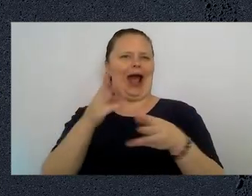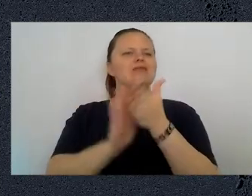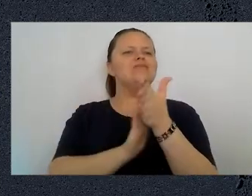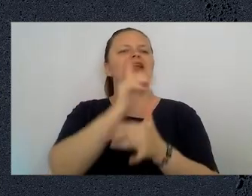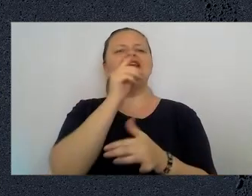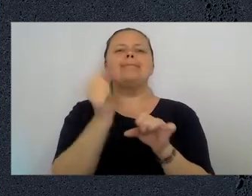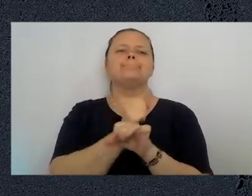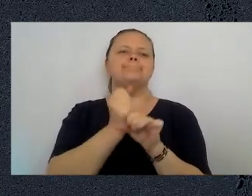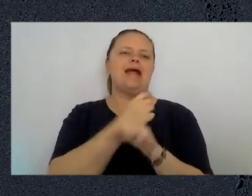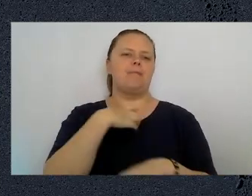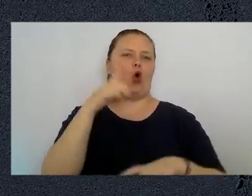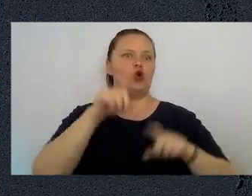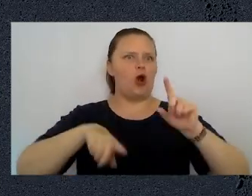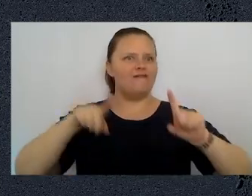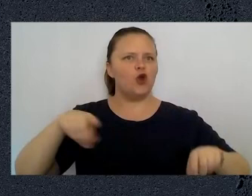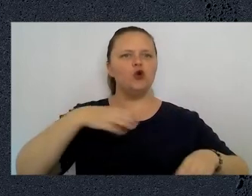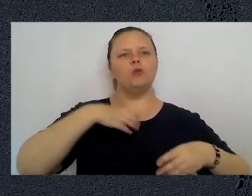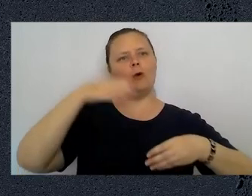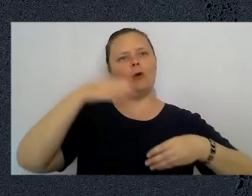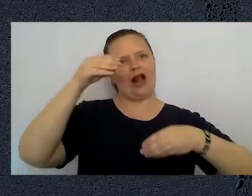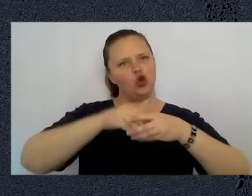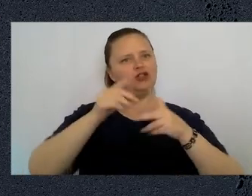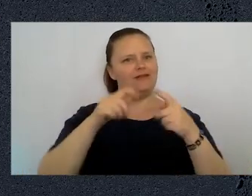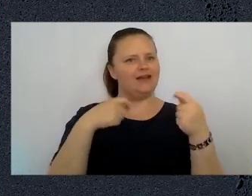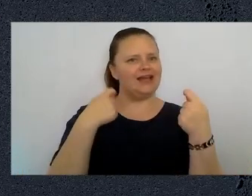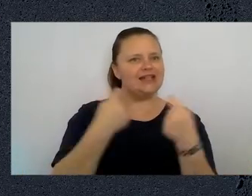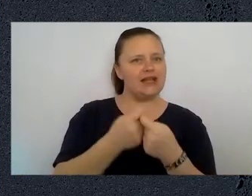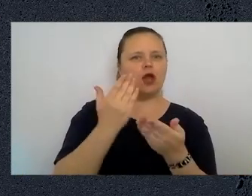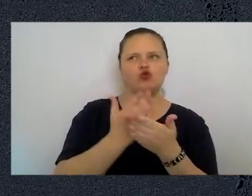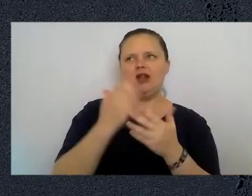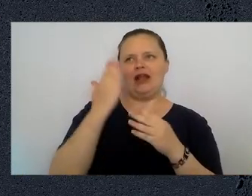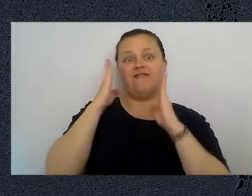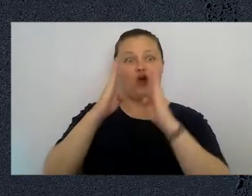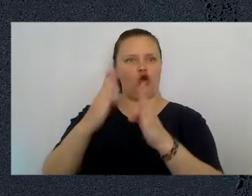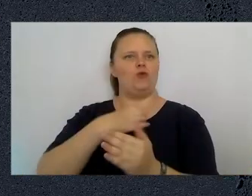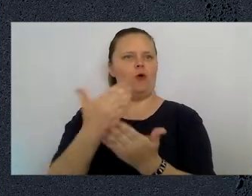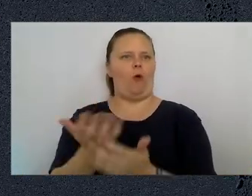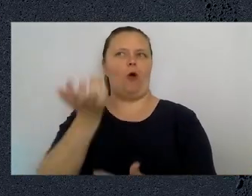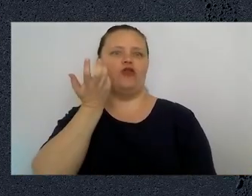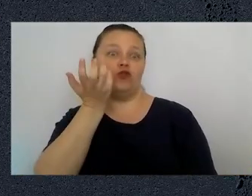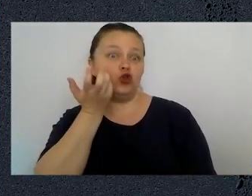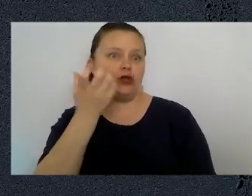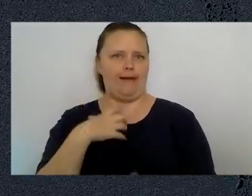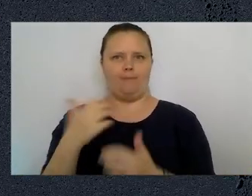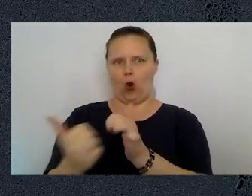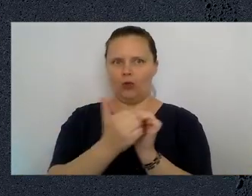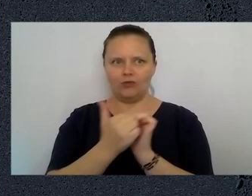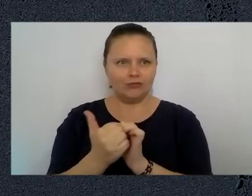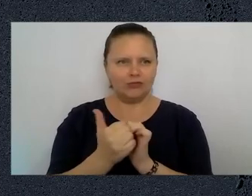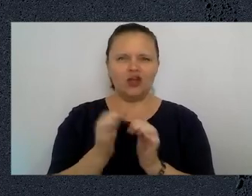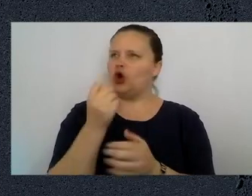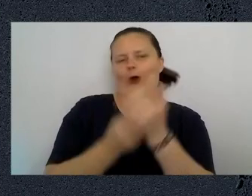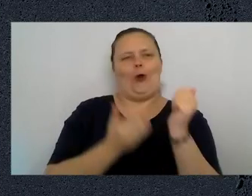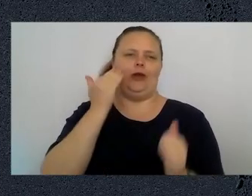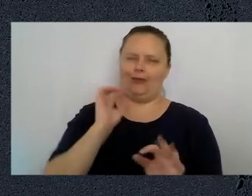teams, be more inclusive, be more future focused, and perhaps be a bit more collaborative. Not that that is the sole province of women, but